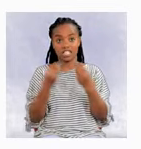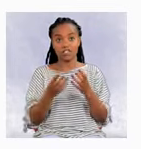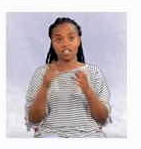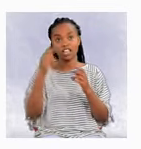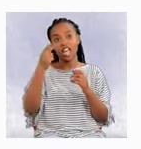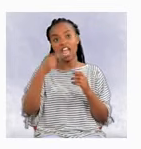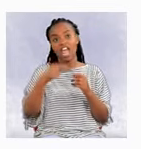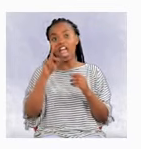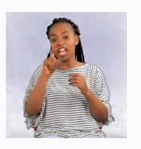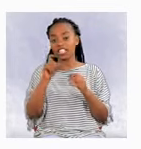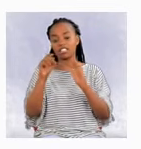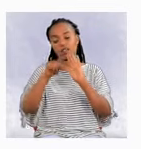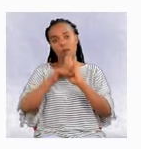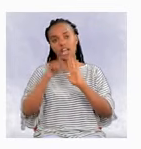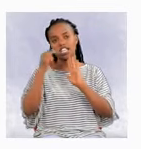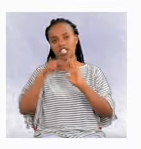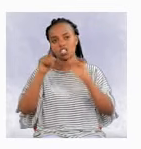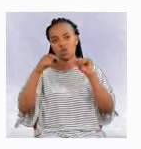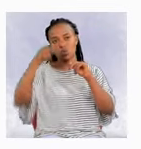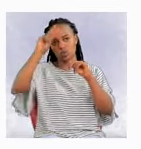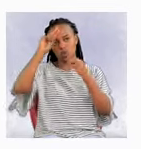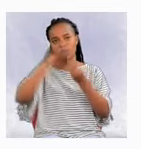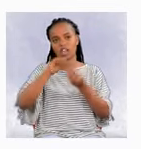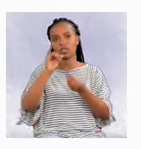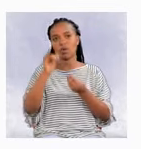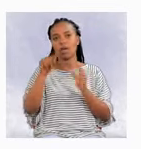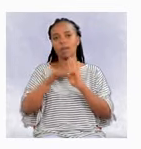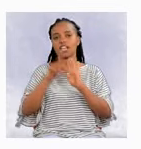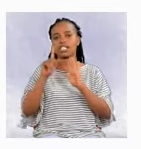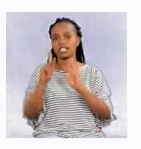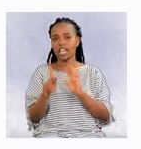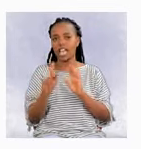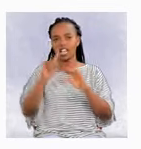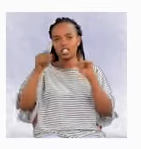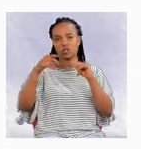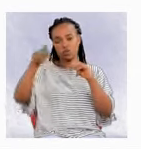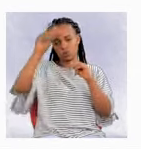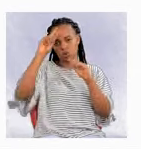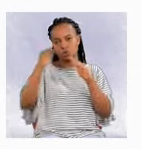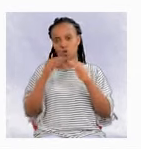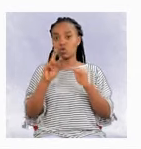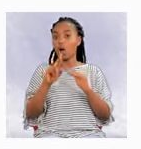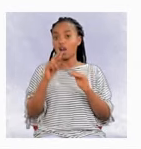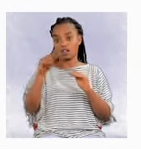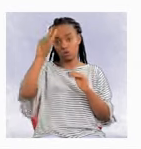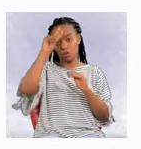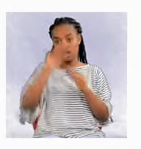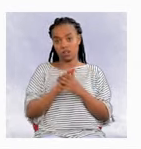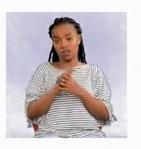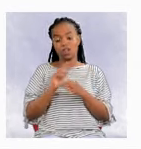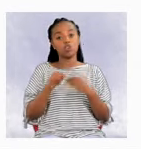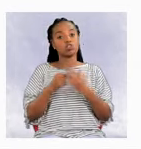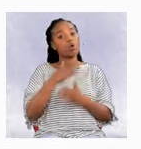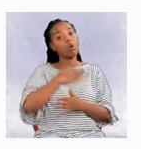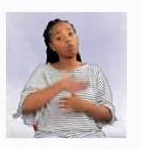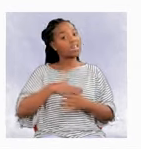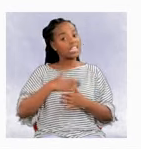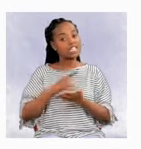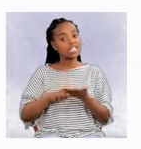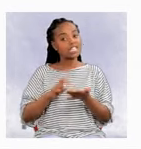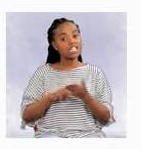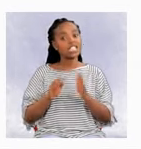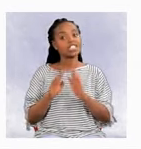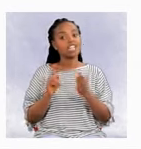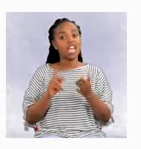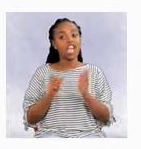the whole square plus y minus k the whole square is equal to r square. So please read examples on